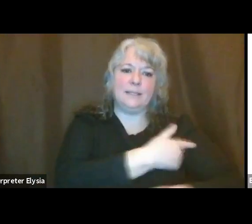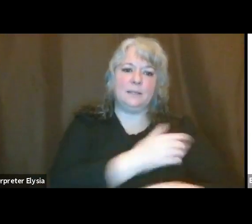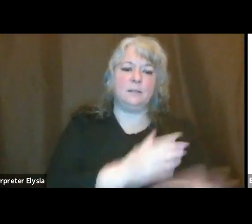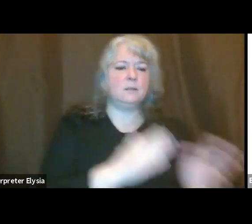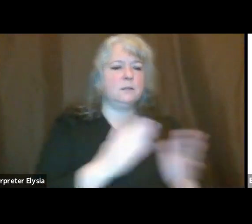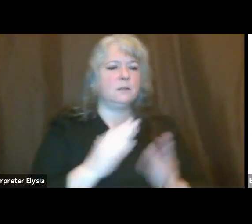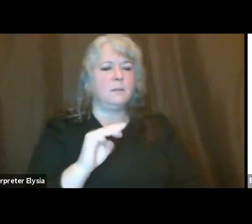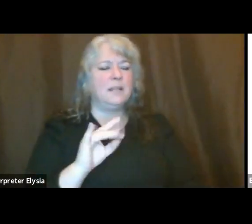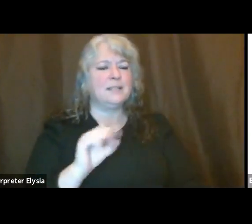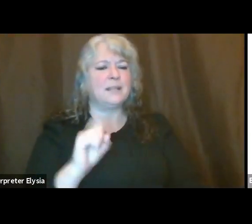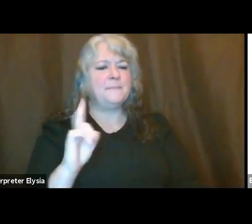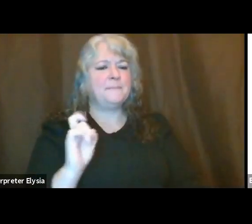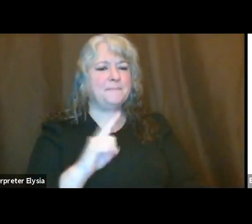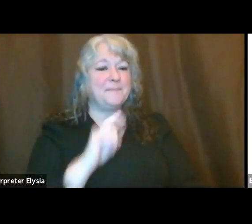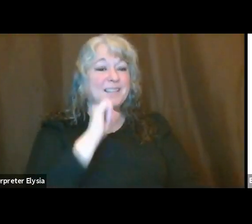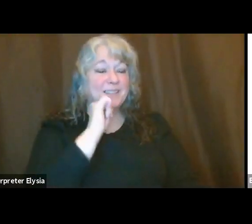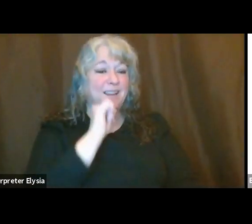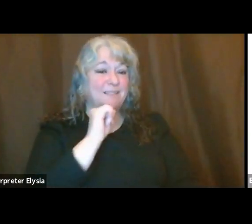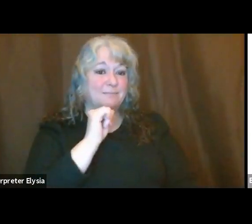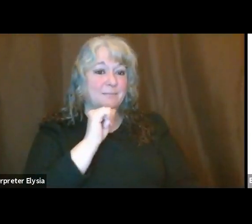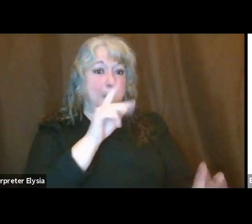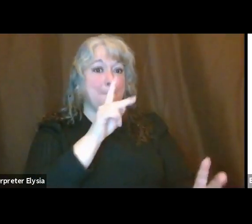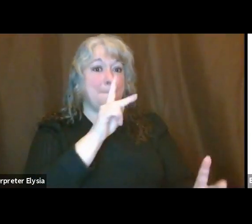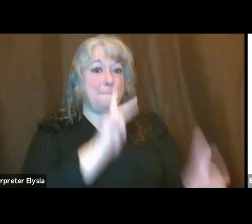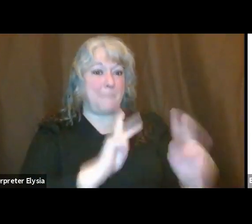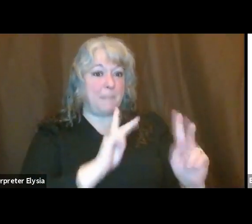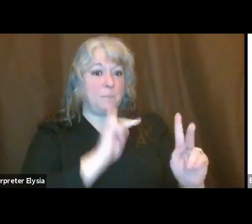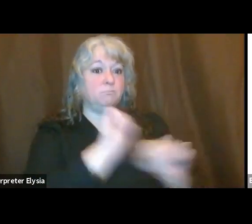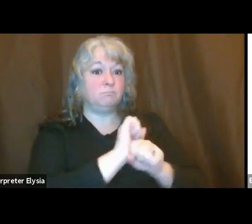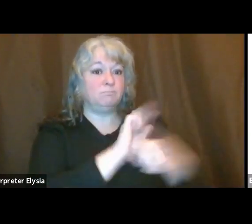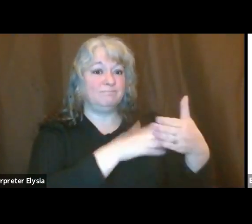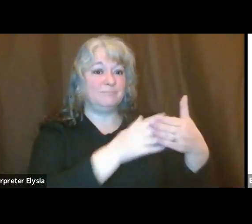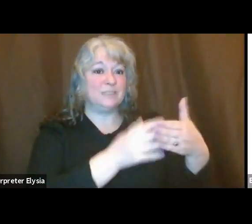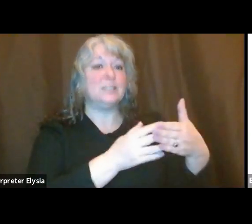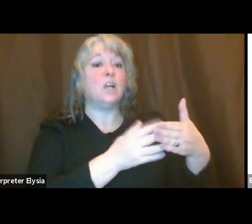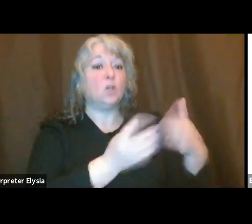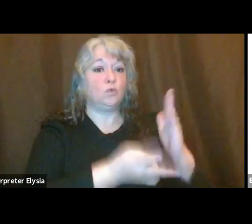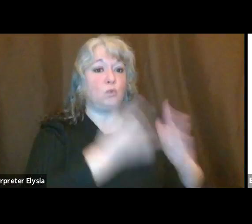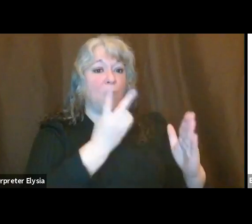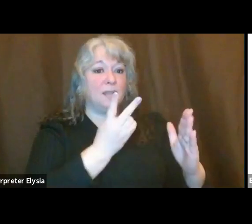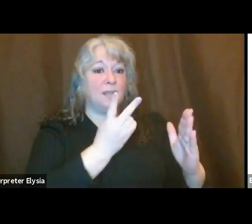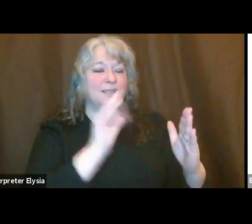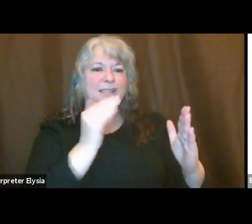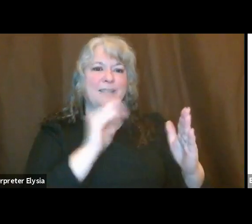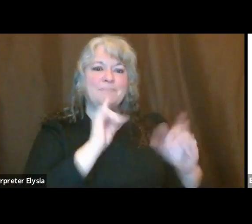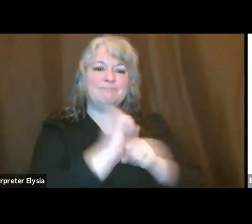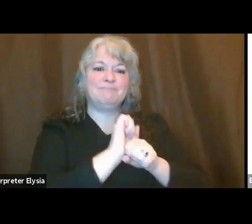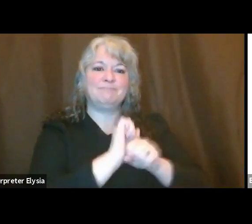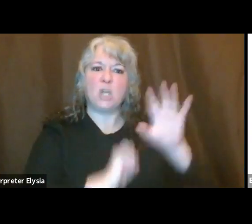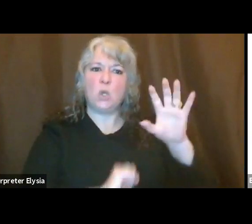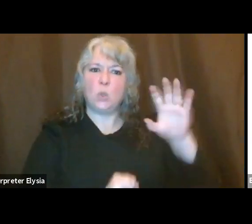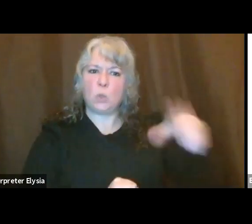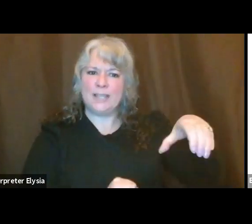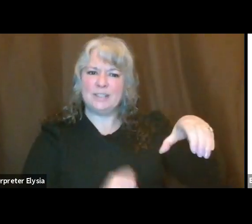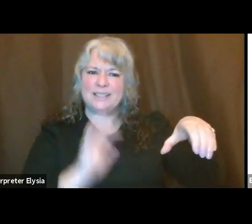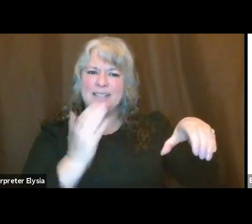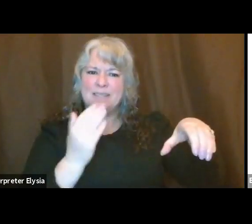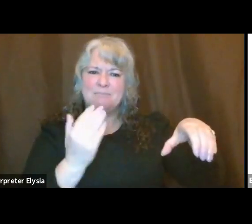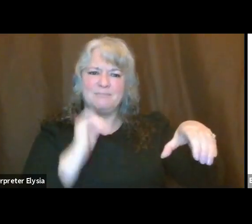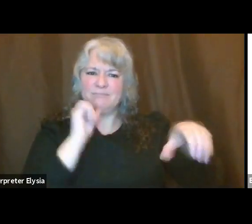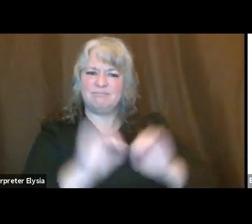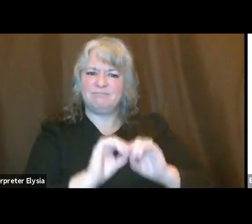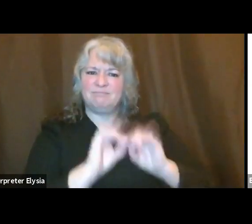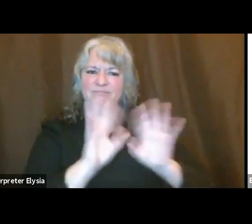that are double booking appointments in some of the facilities. There seems to be a lot of confusion and there seems to be a